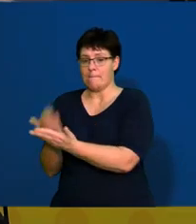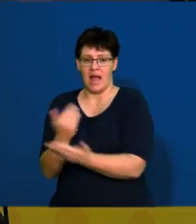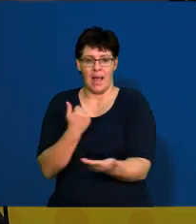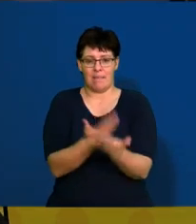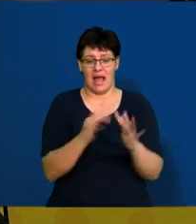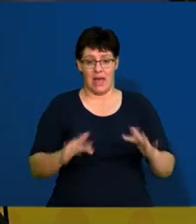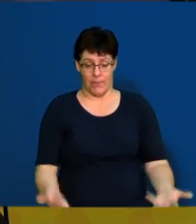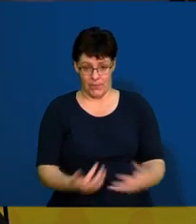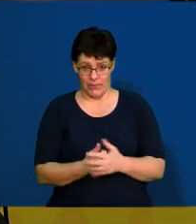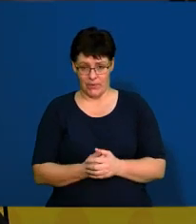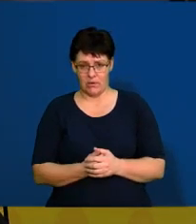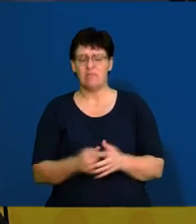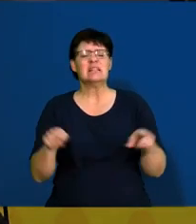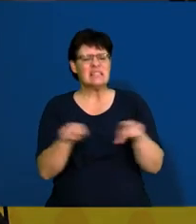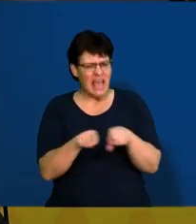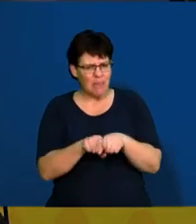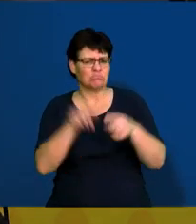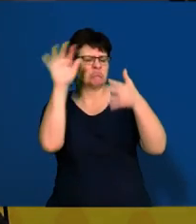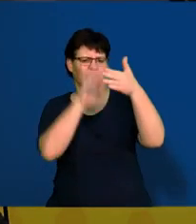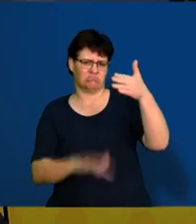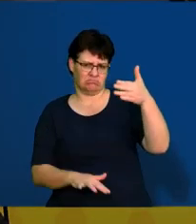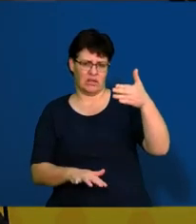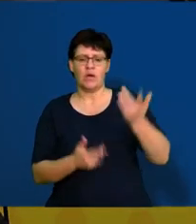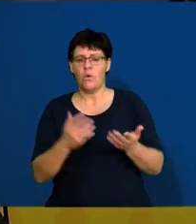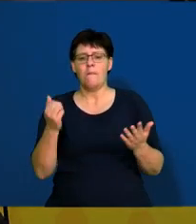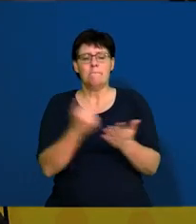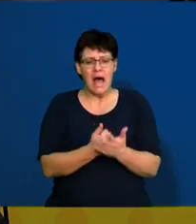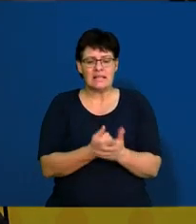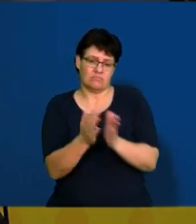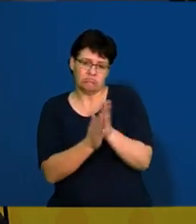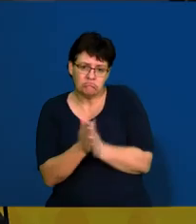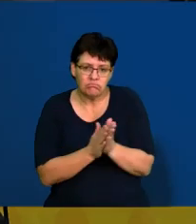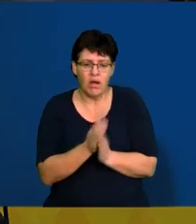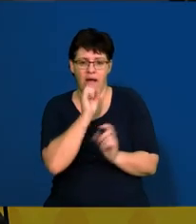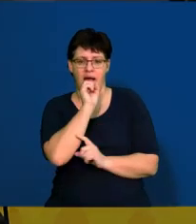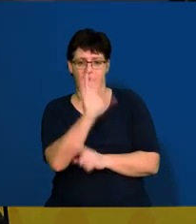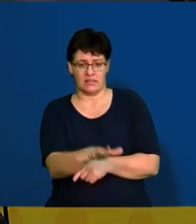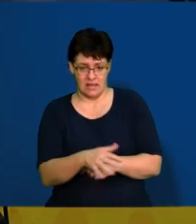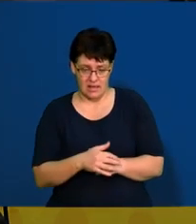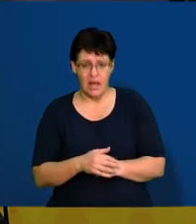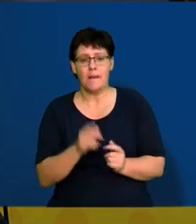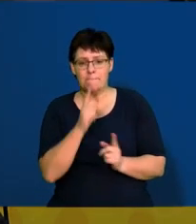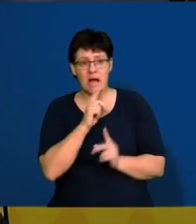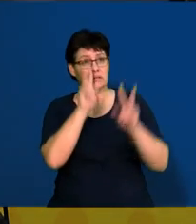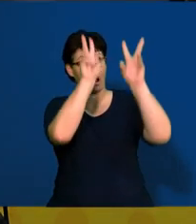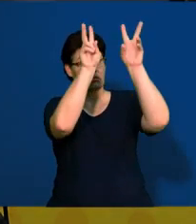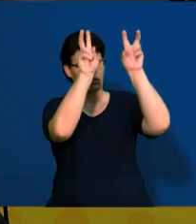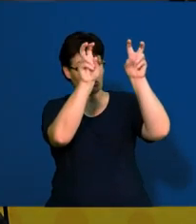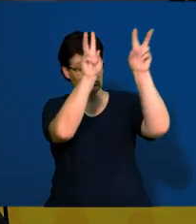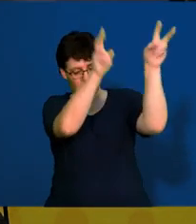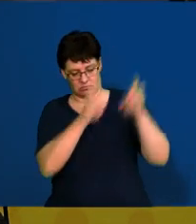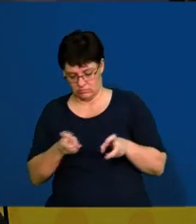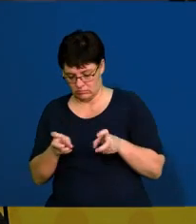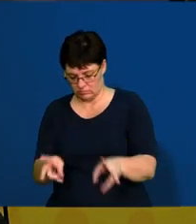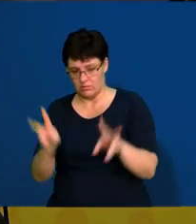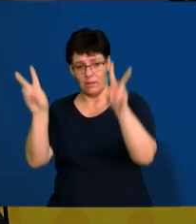apply them. They may also give you a scenario in which you have to motivate your answer by quoting directly from the